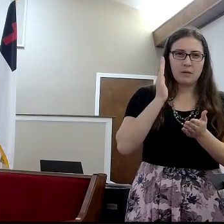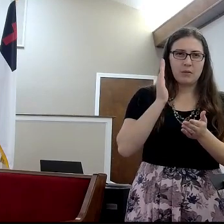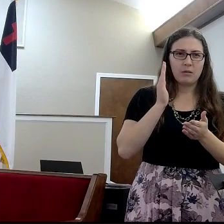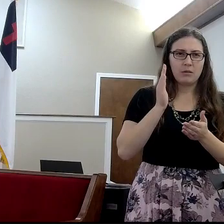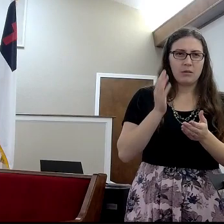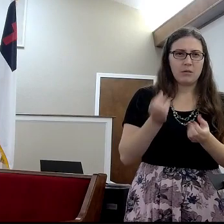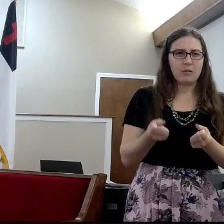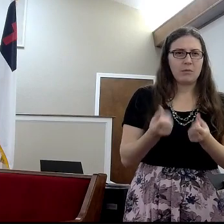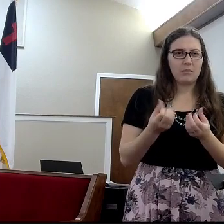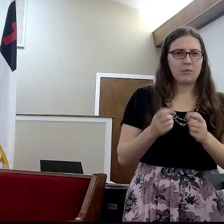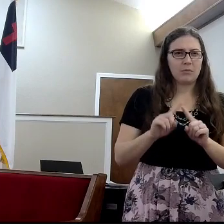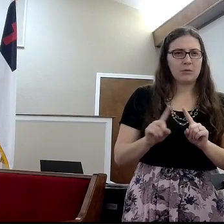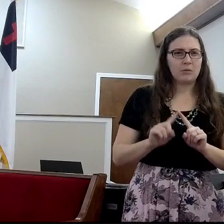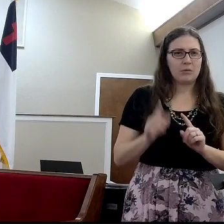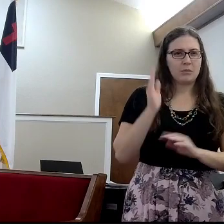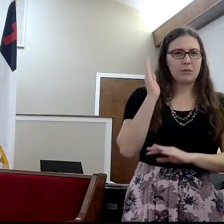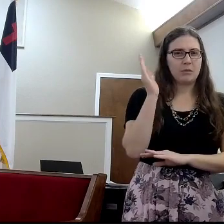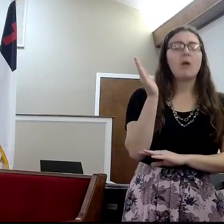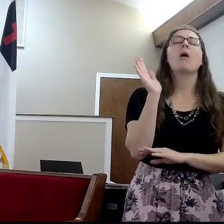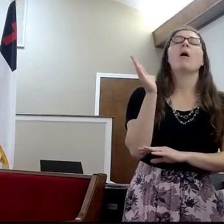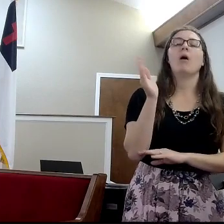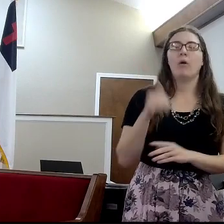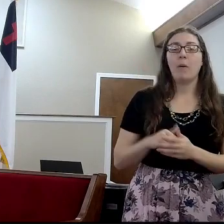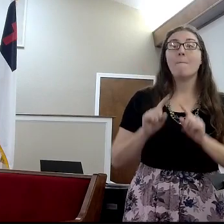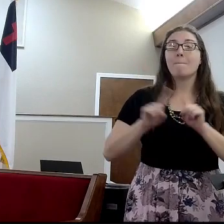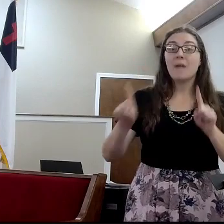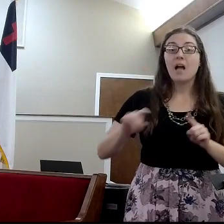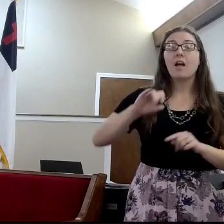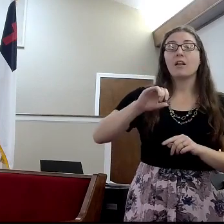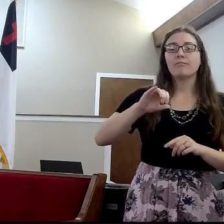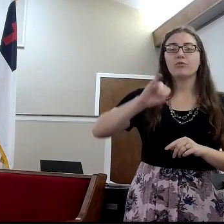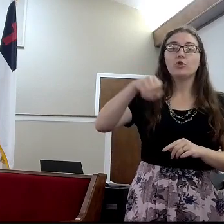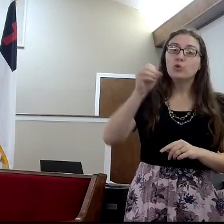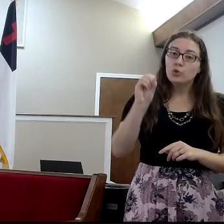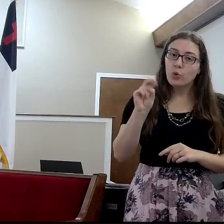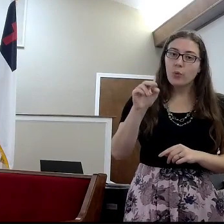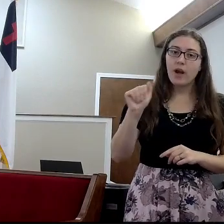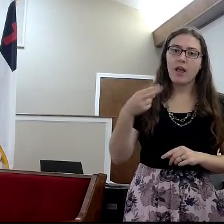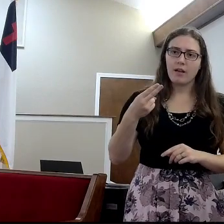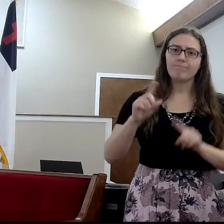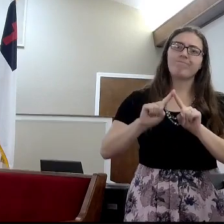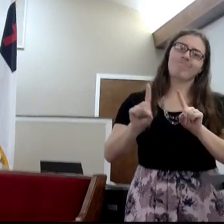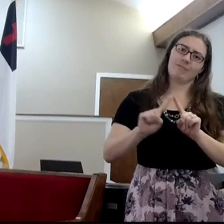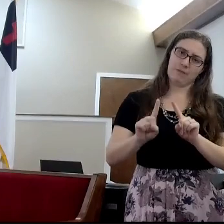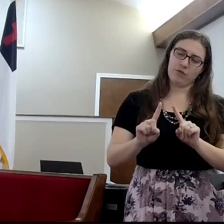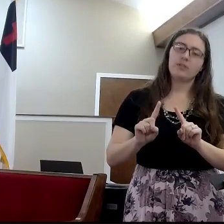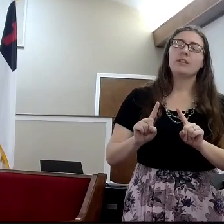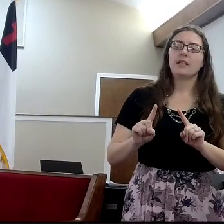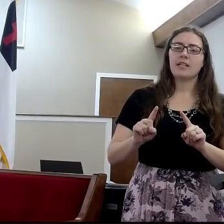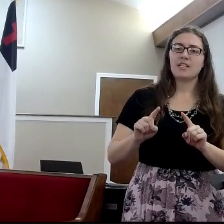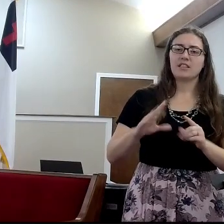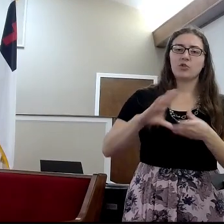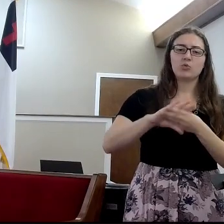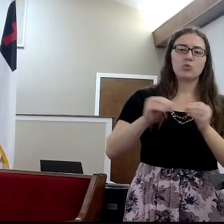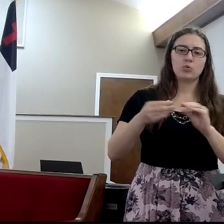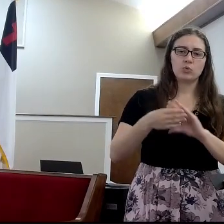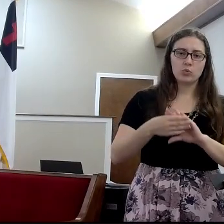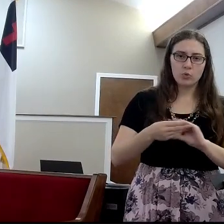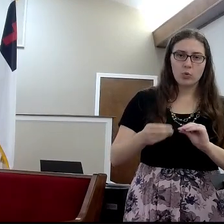varies in that because it is more just a long story or biblical account of Jonah's